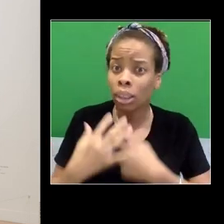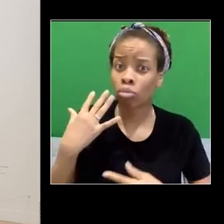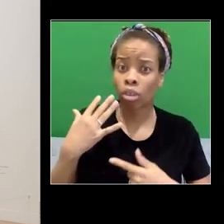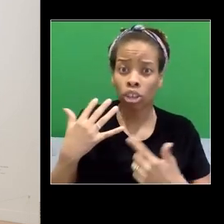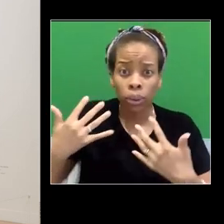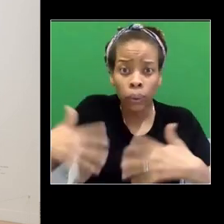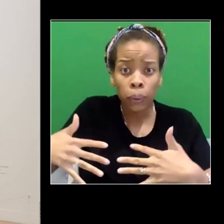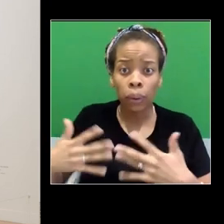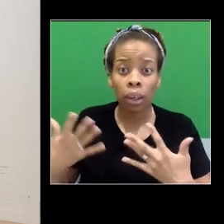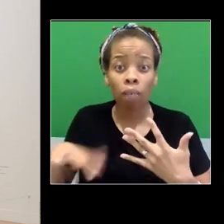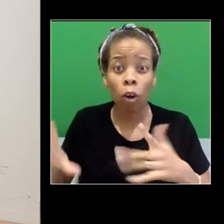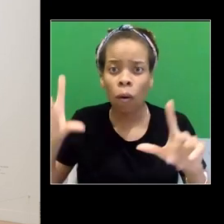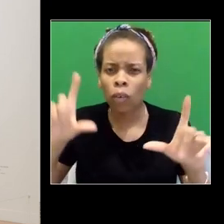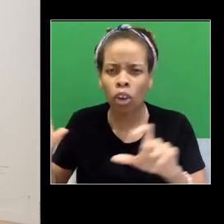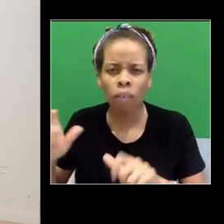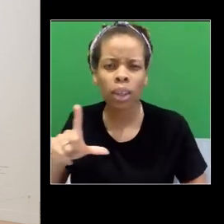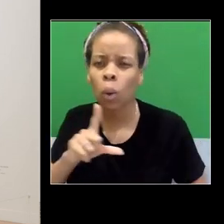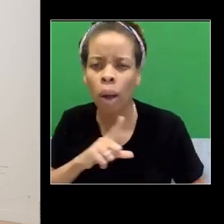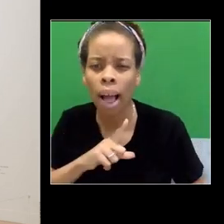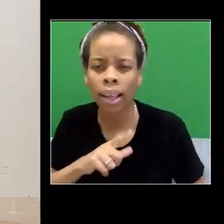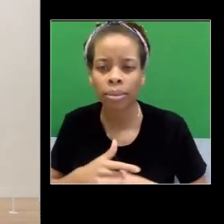photography might be. Yeah, so